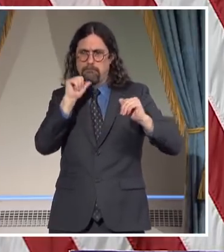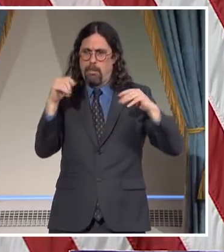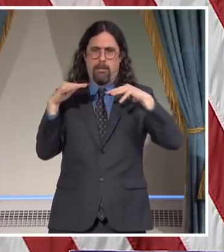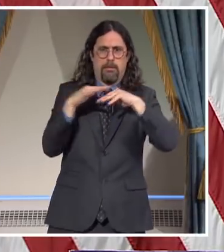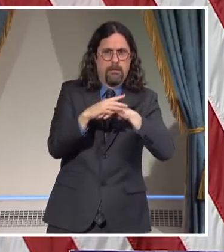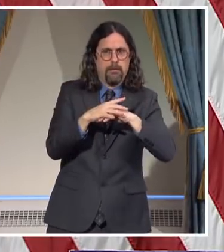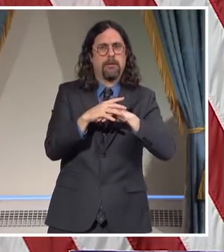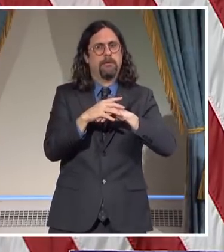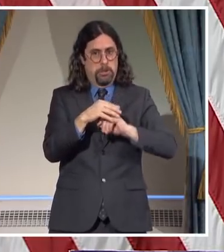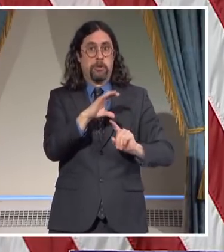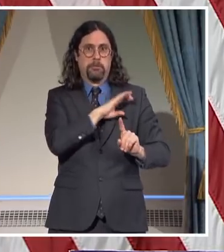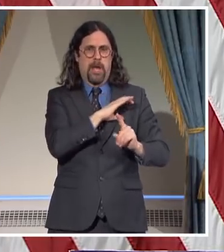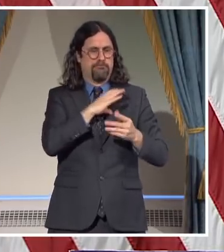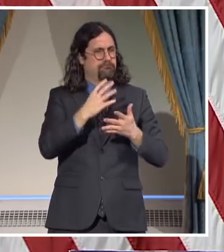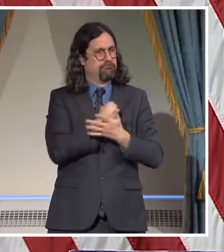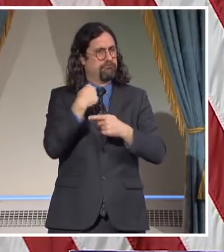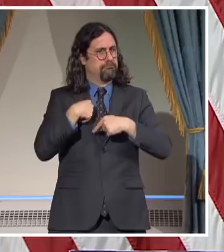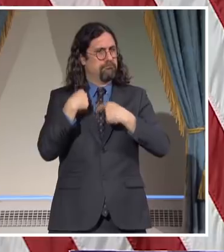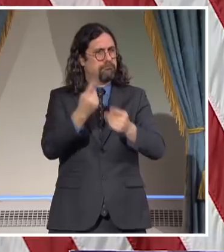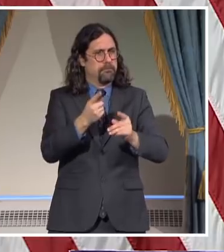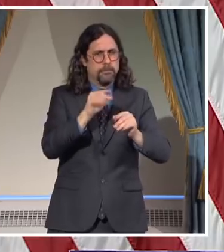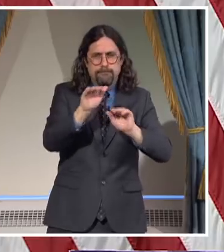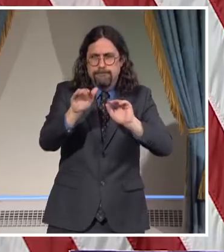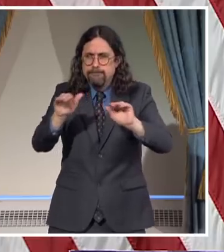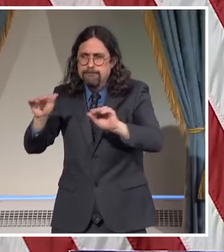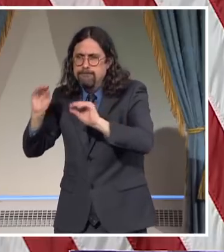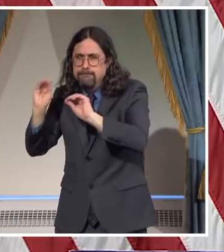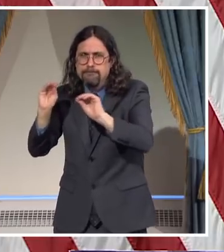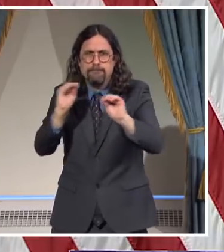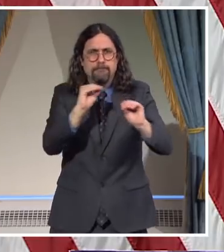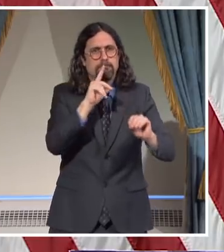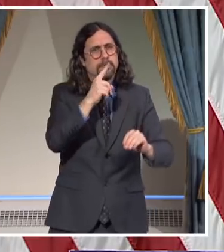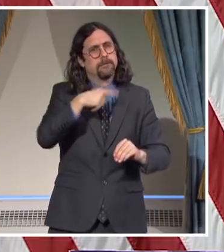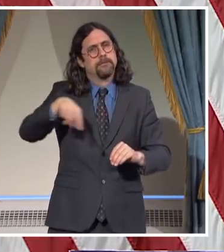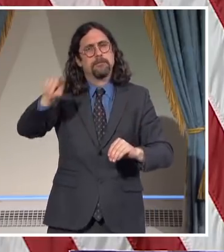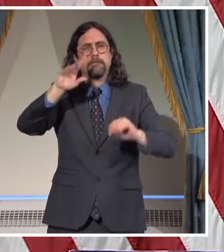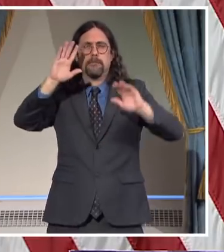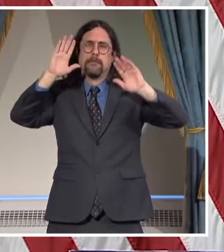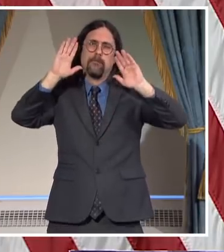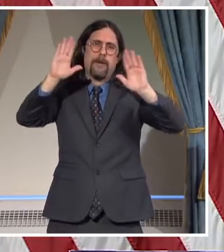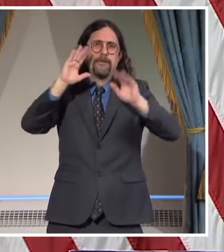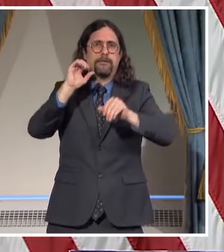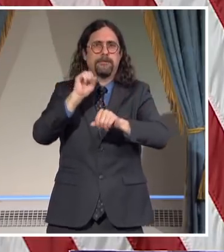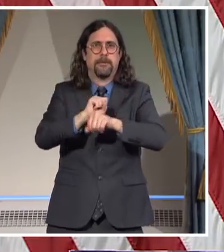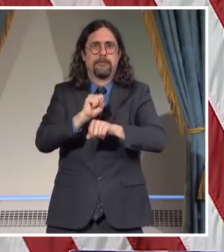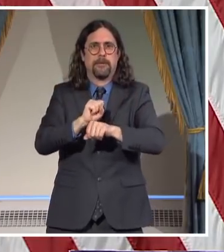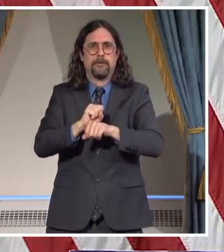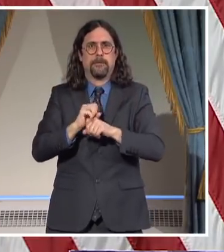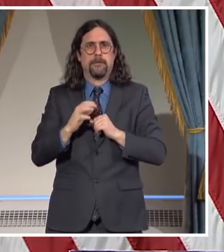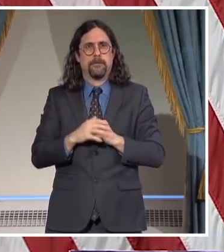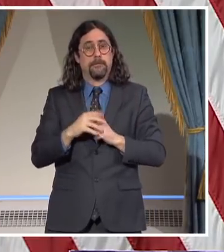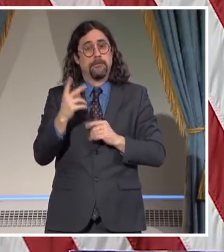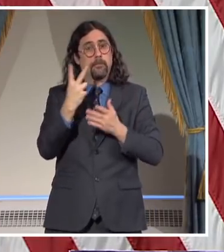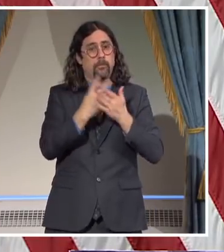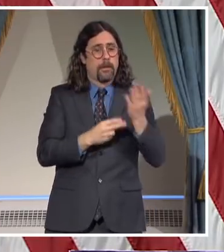is how we keep our parks and playgrounds going, and thank you. It's making a big, big difference. And look,